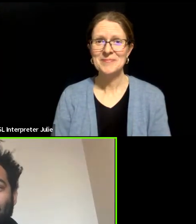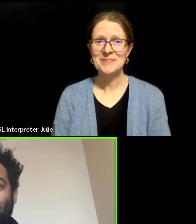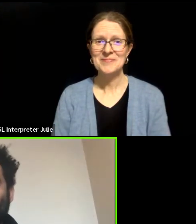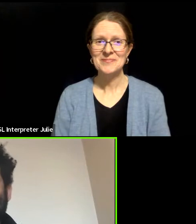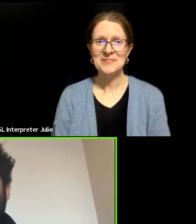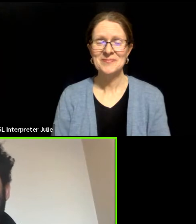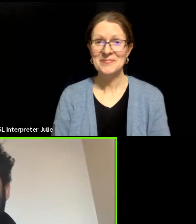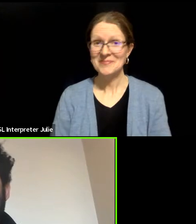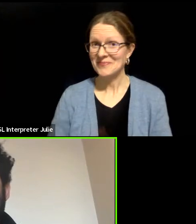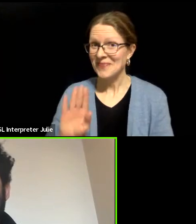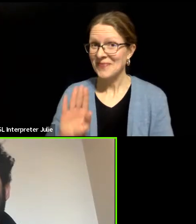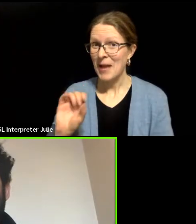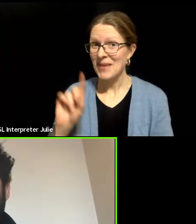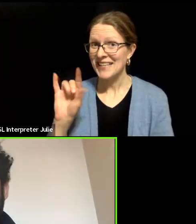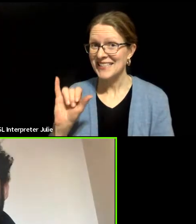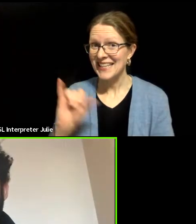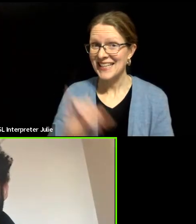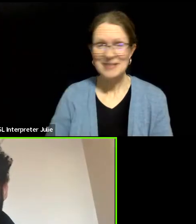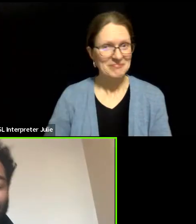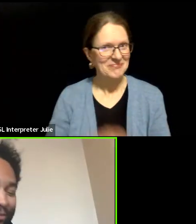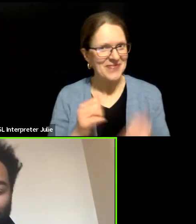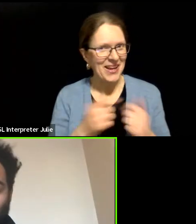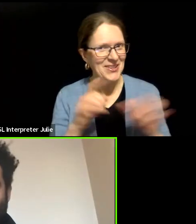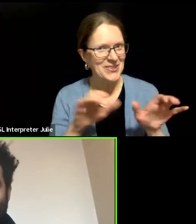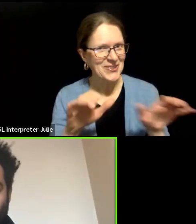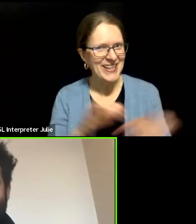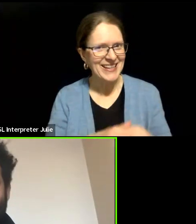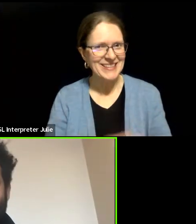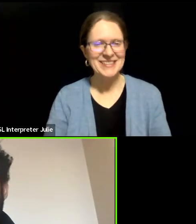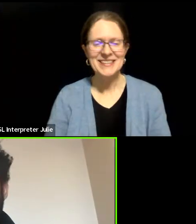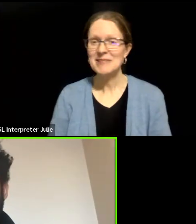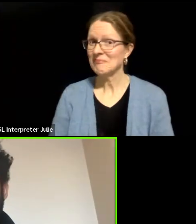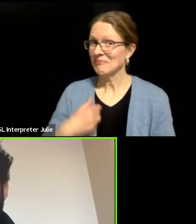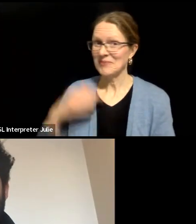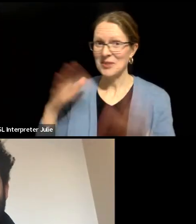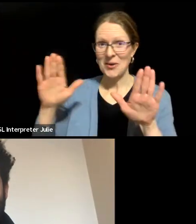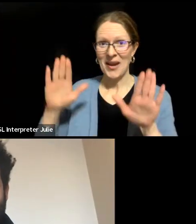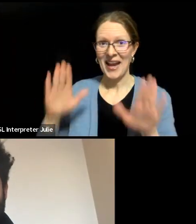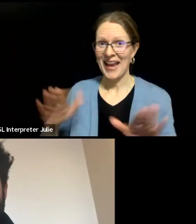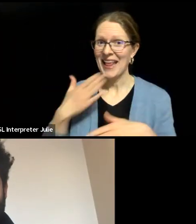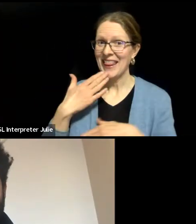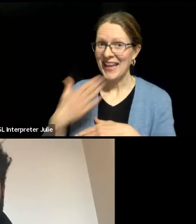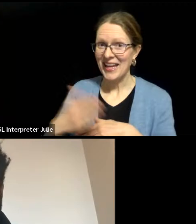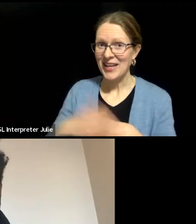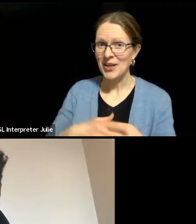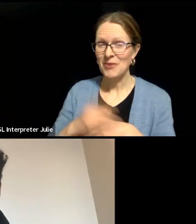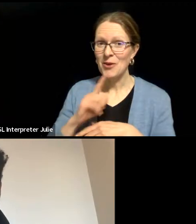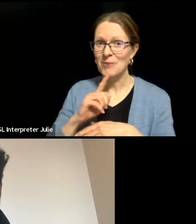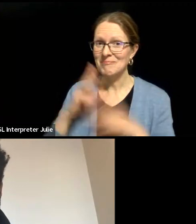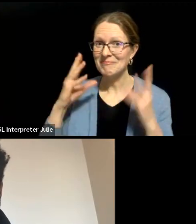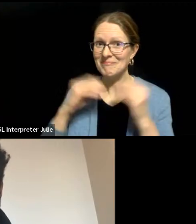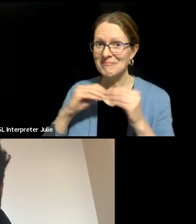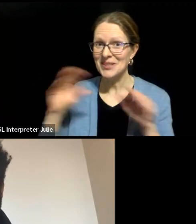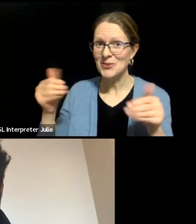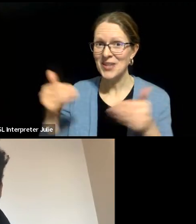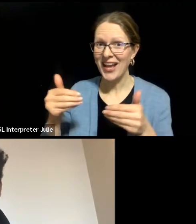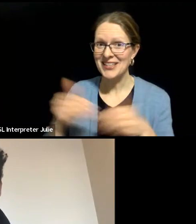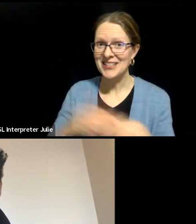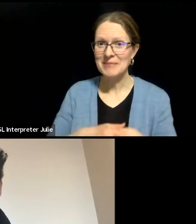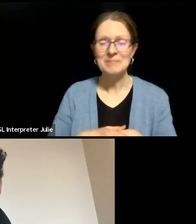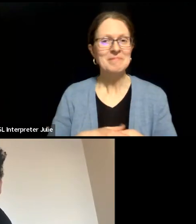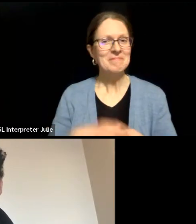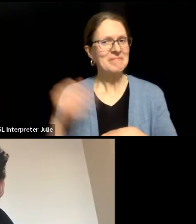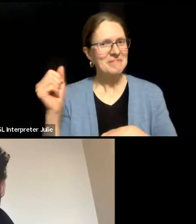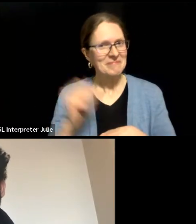All right, Betsy. How are you doing? I'm doing great. Thank you for that lovely introduction. Yes,